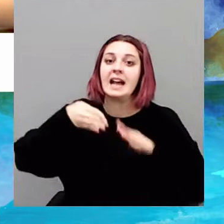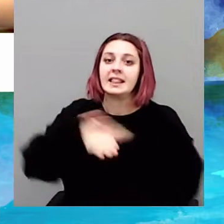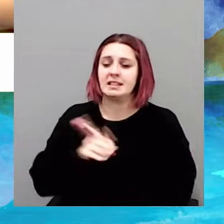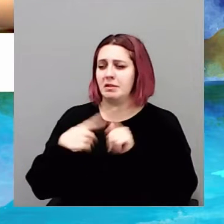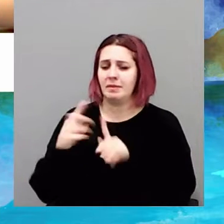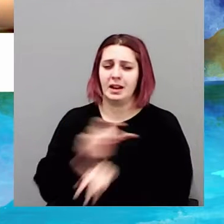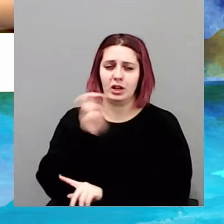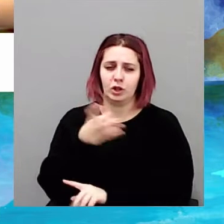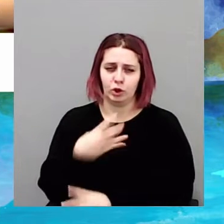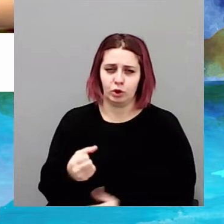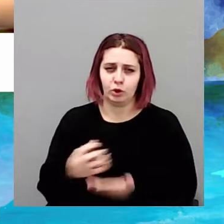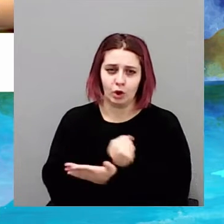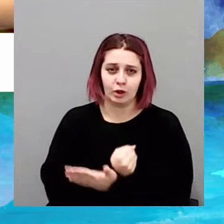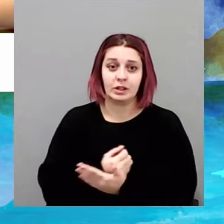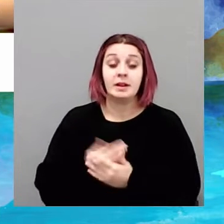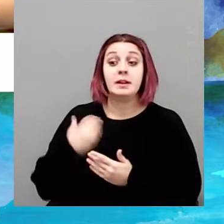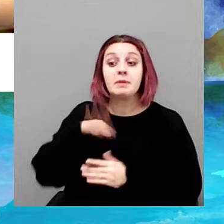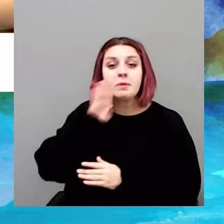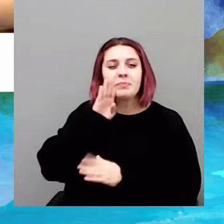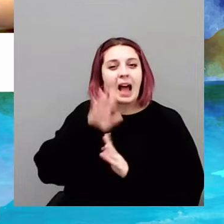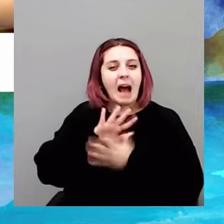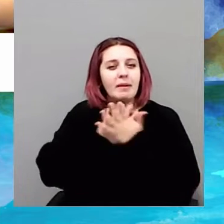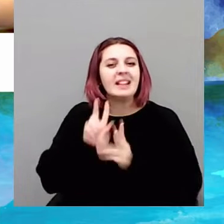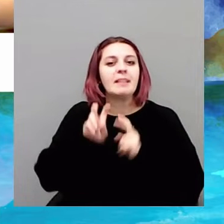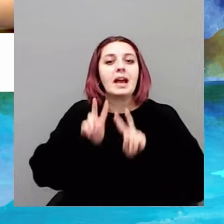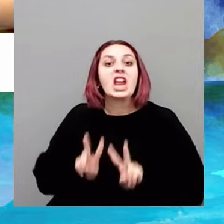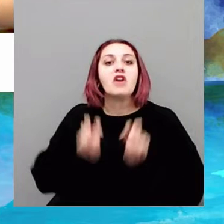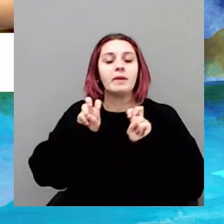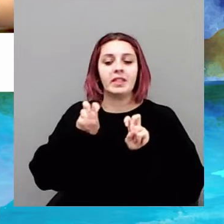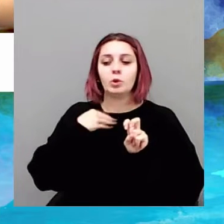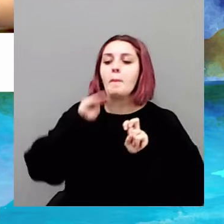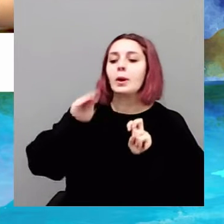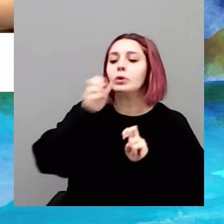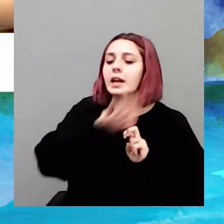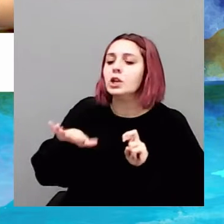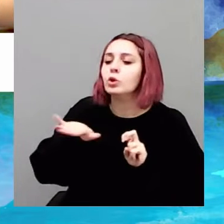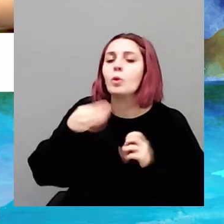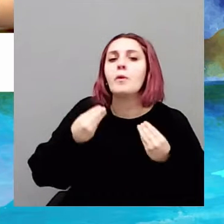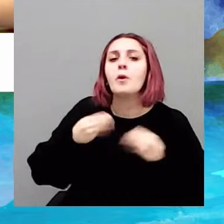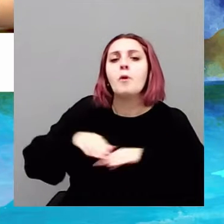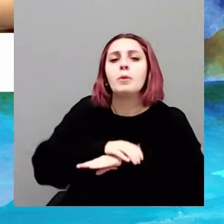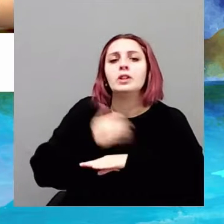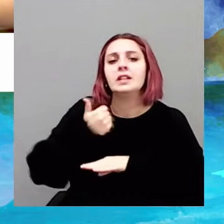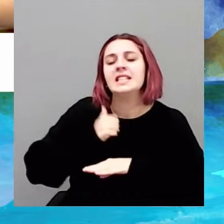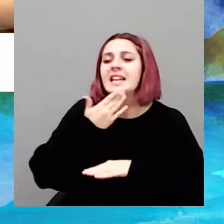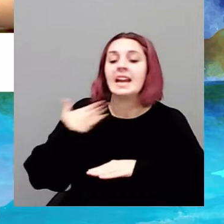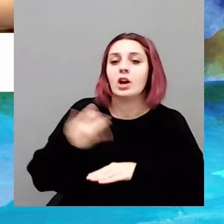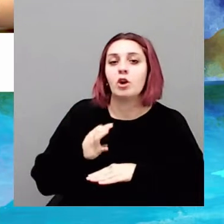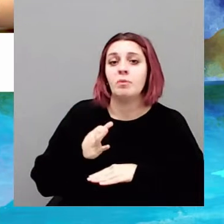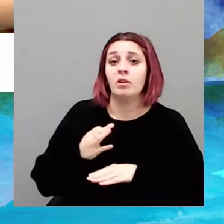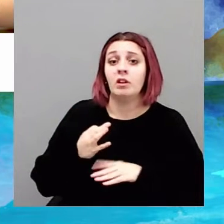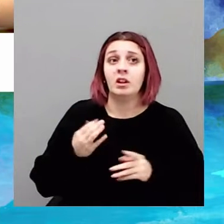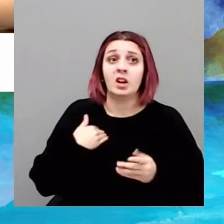accessible at all different levels. Now, in this innovation that I talked about before, when you ask a child, how do you want your prosthesis to